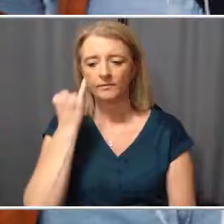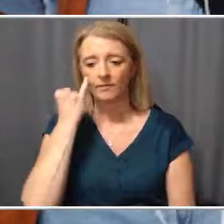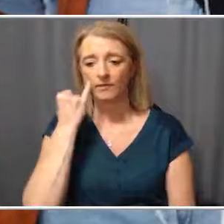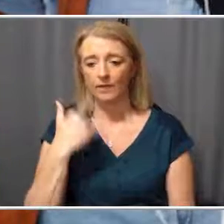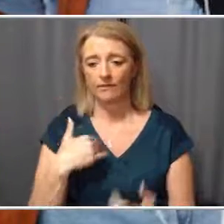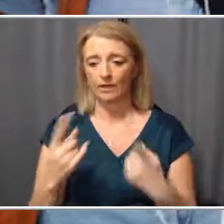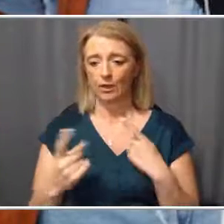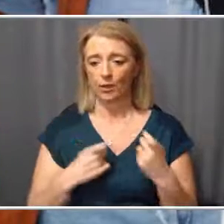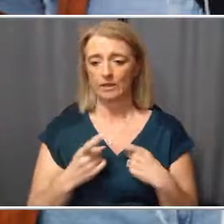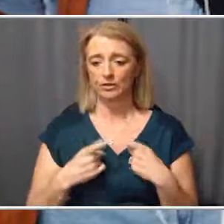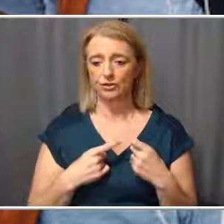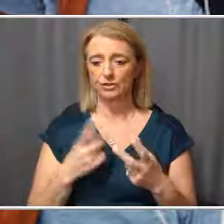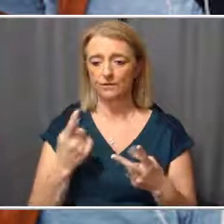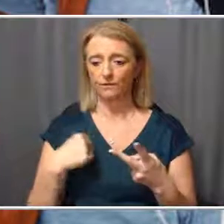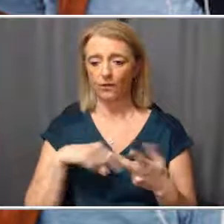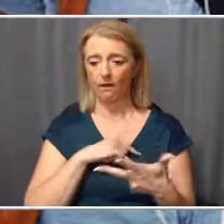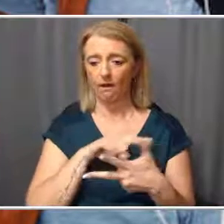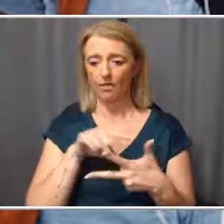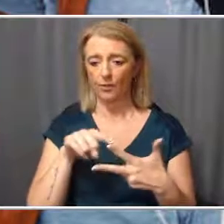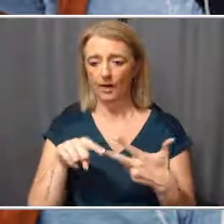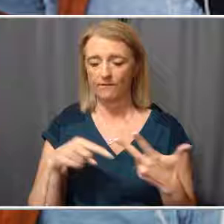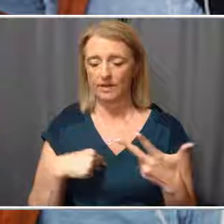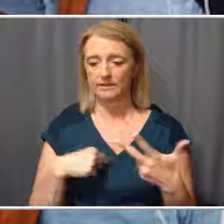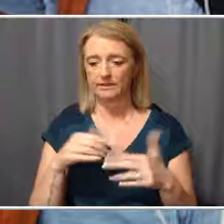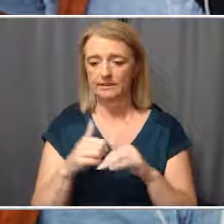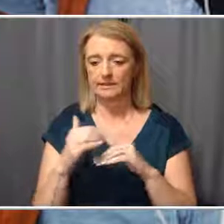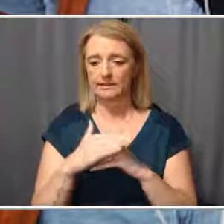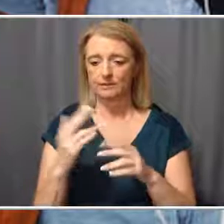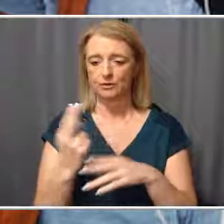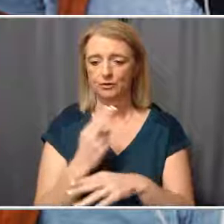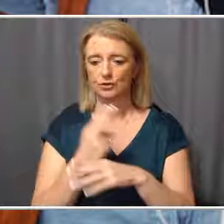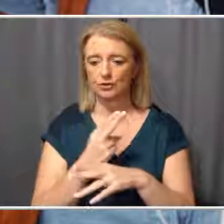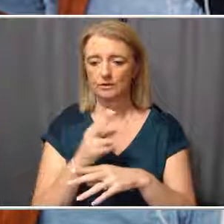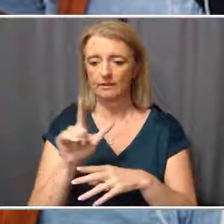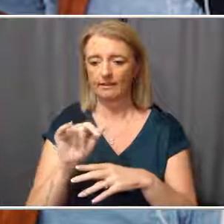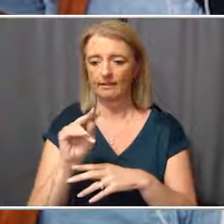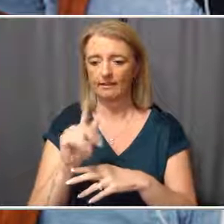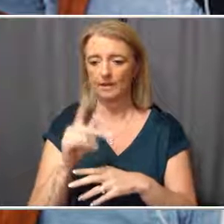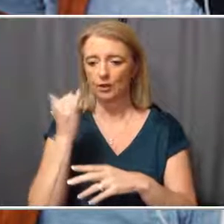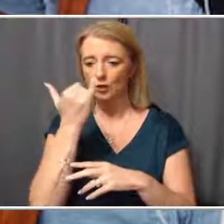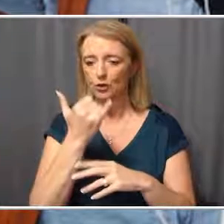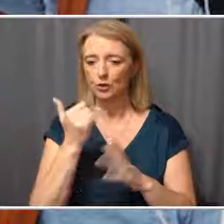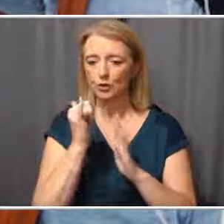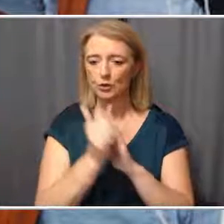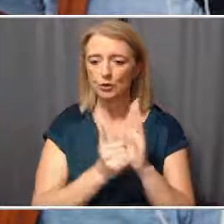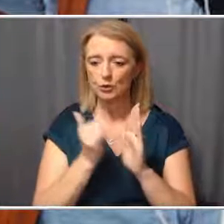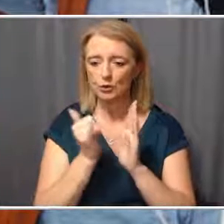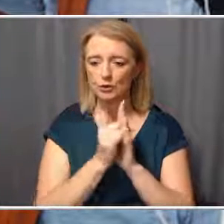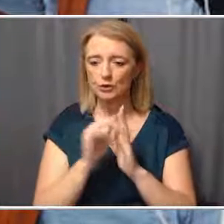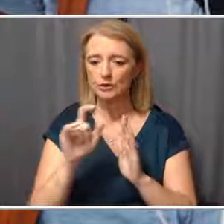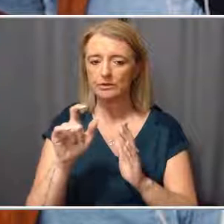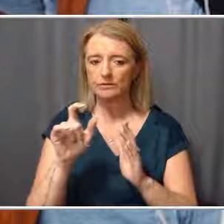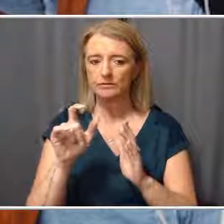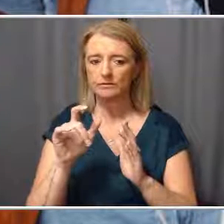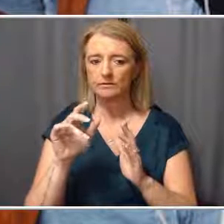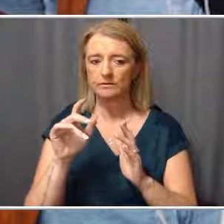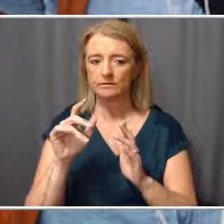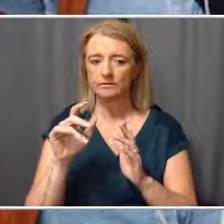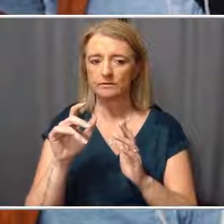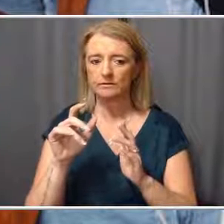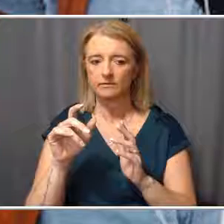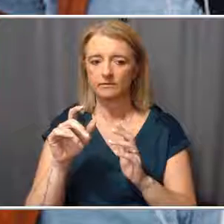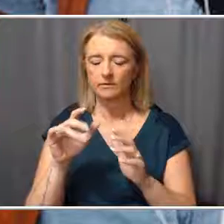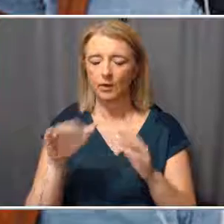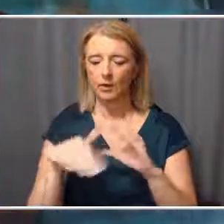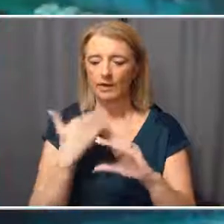this calendar year, the health system has performed 91 total transplants in just 3.5 months. That includes 14 heart